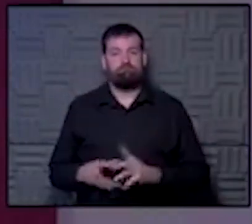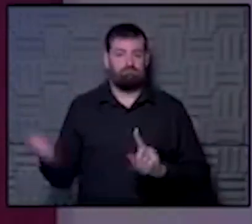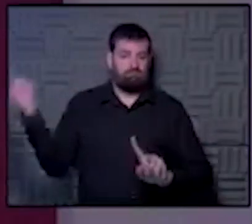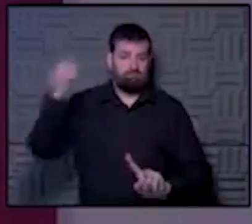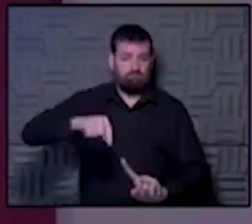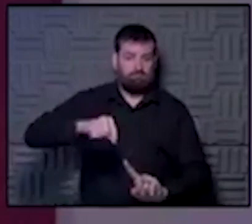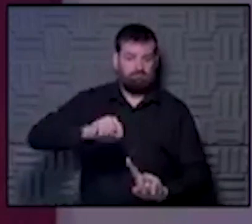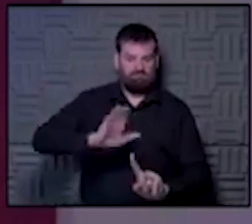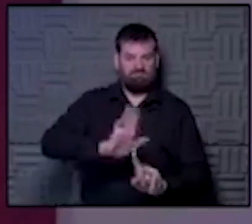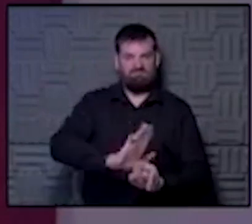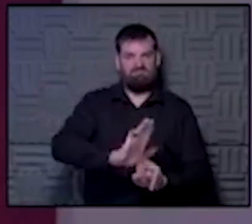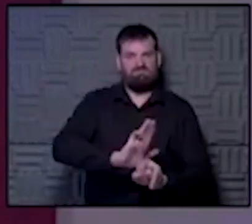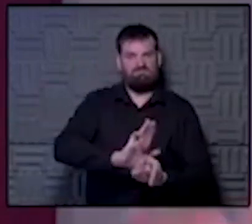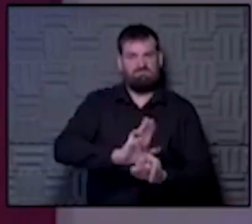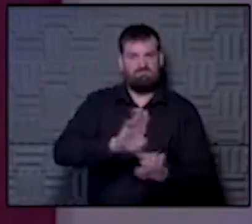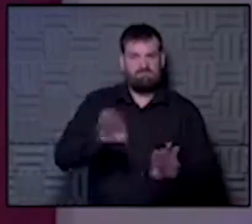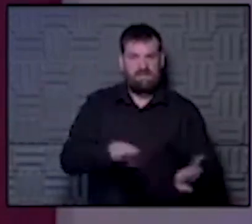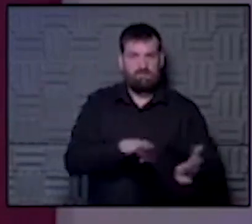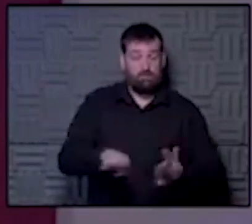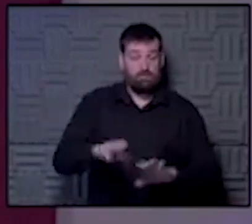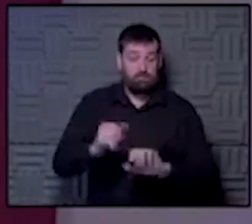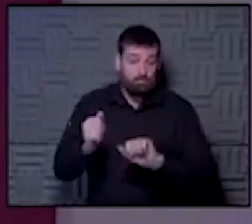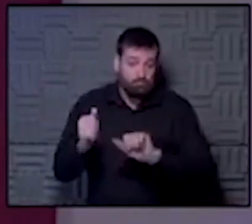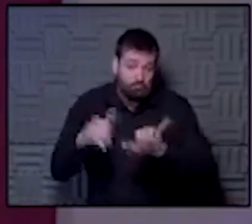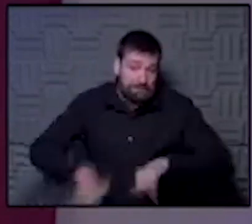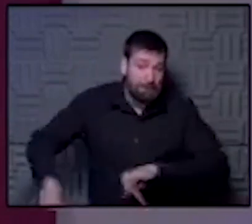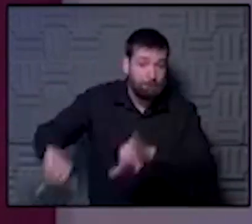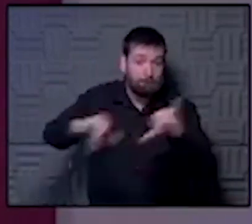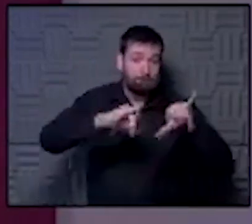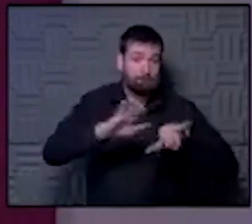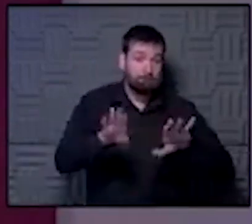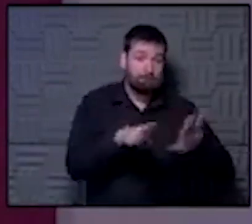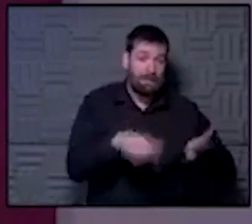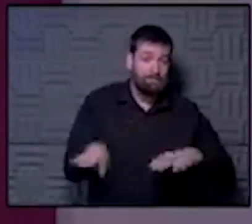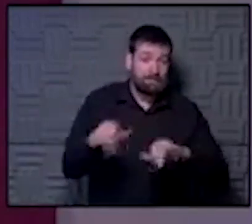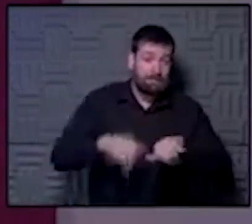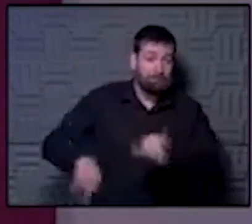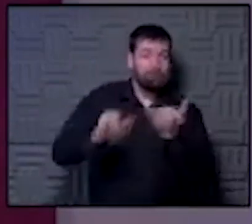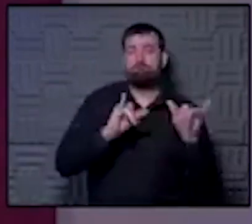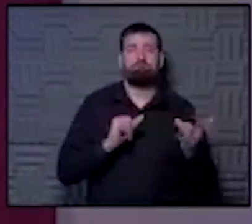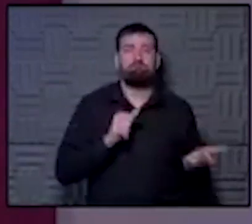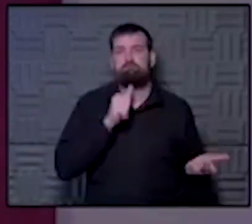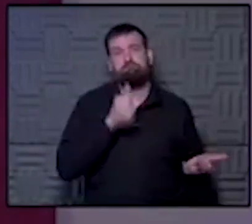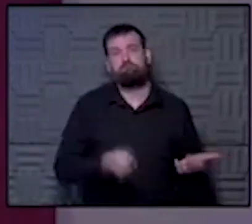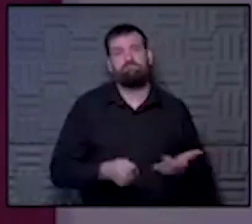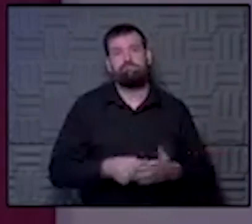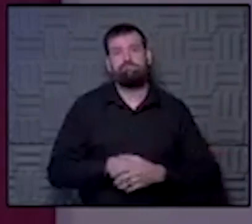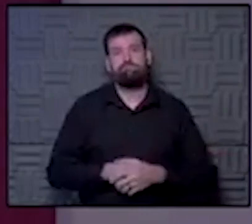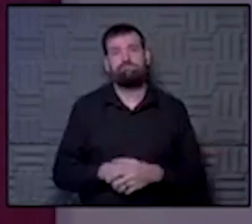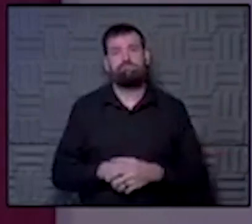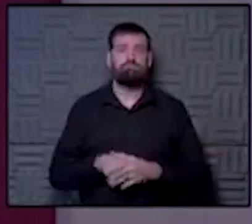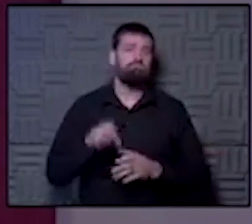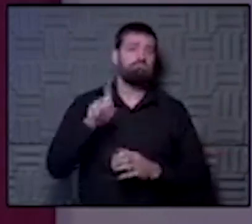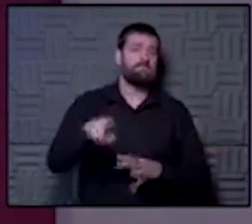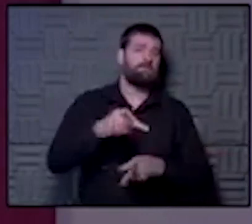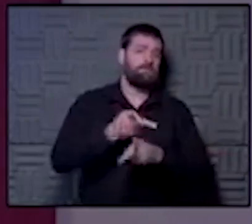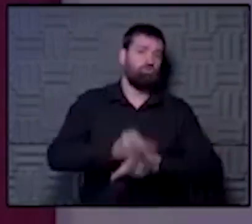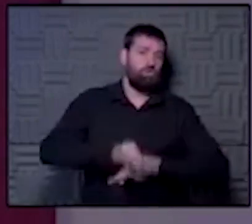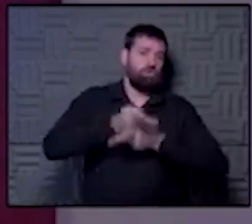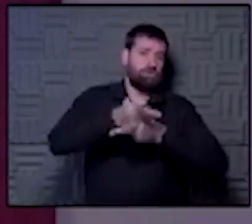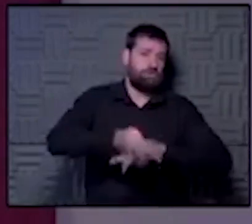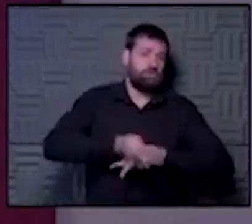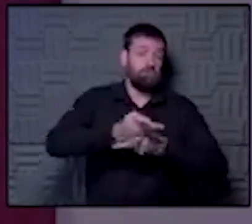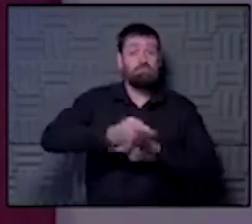what has been the behavior. Not every student is the same. Not everyone's behaving the same way. So I do think you have to be cautious. You might